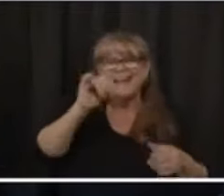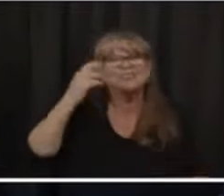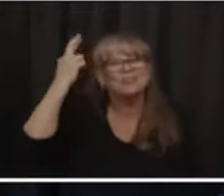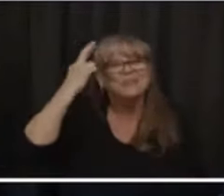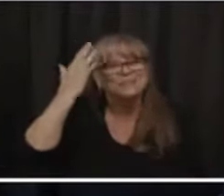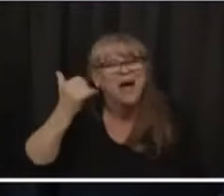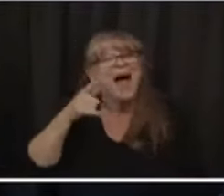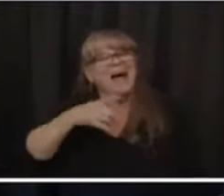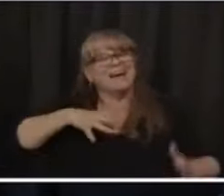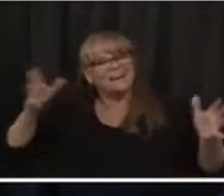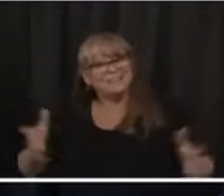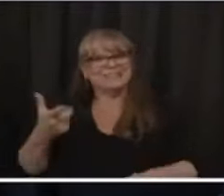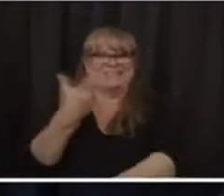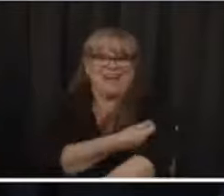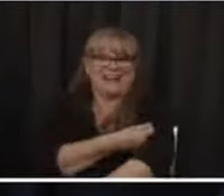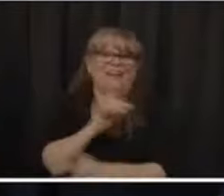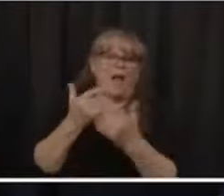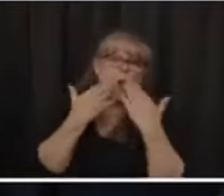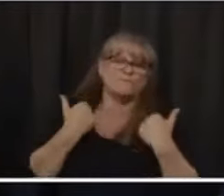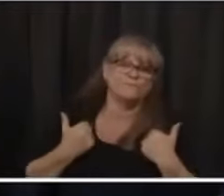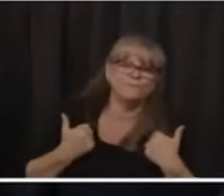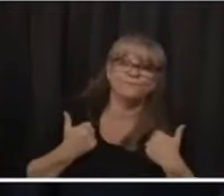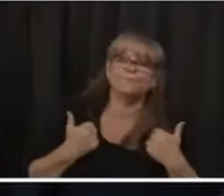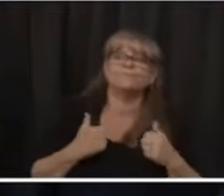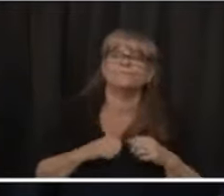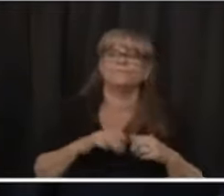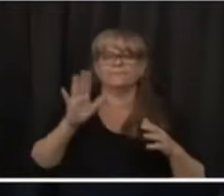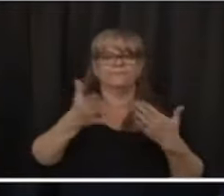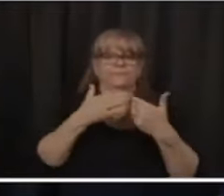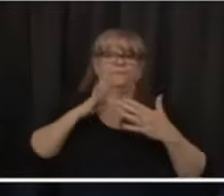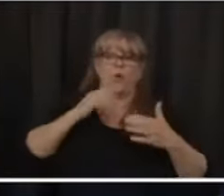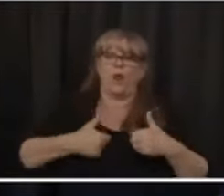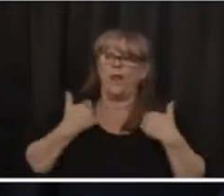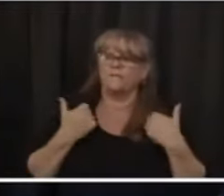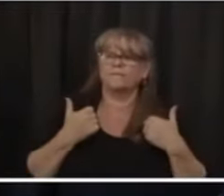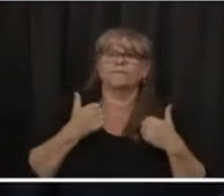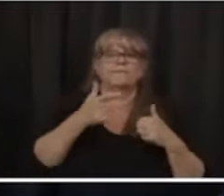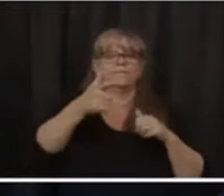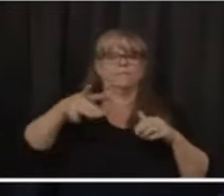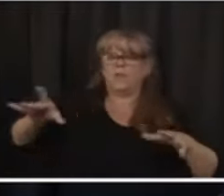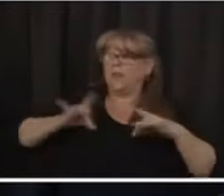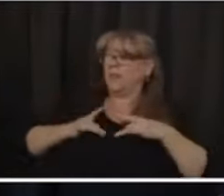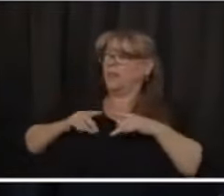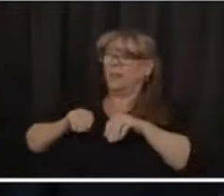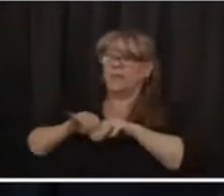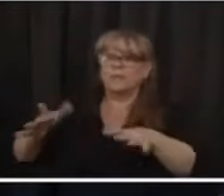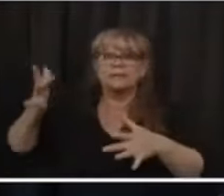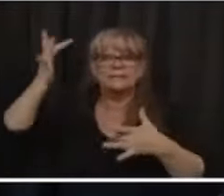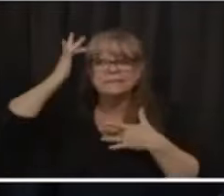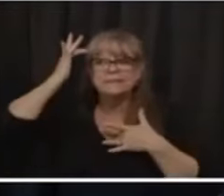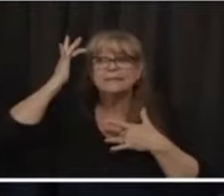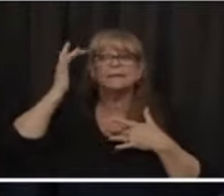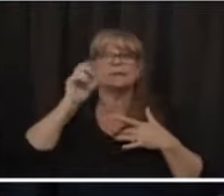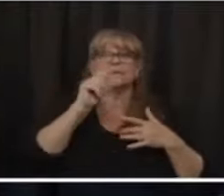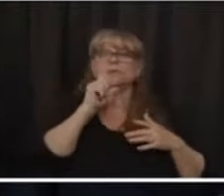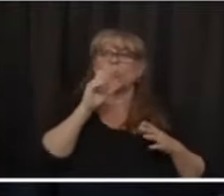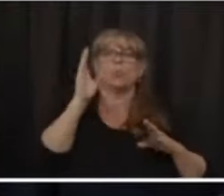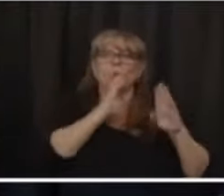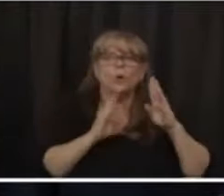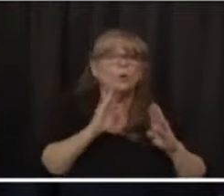biggest reason is to protect your life, to avoid getting this deadly virus. But absolutely, you don't have to worry about wearing a mask